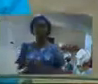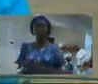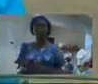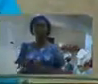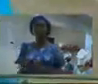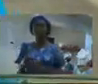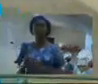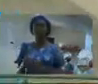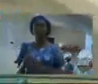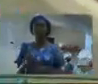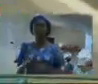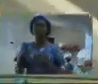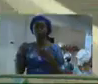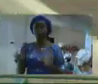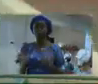internet